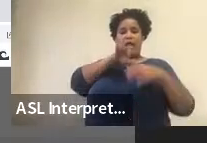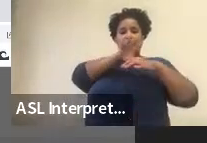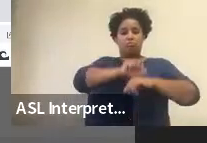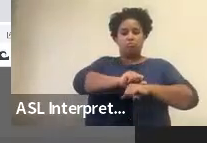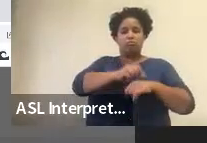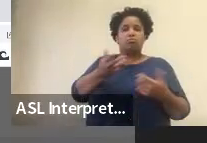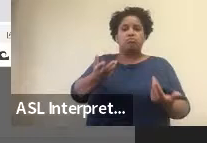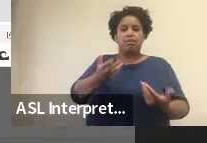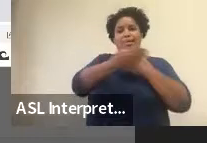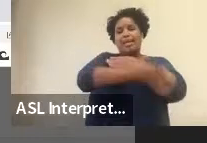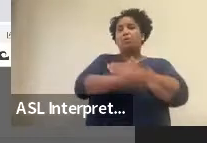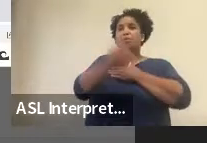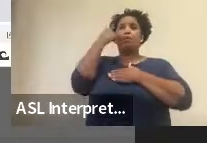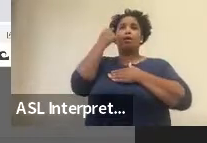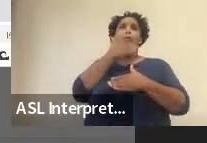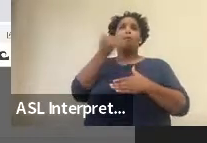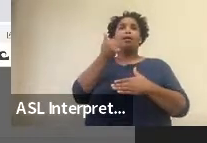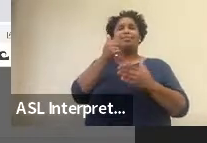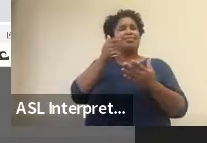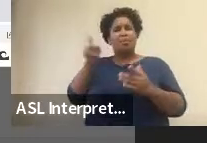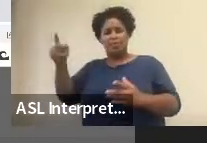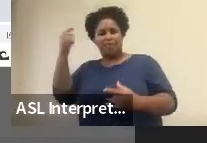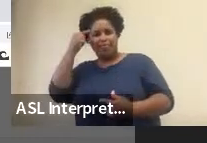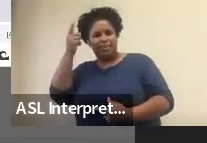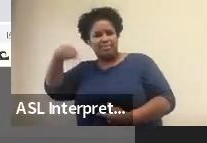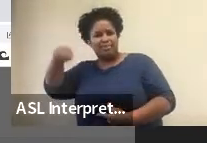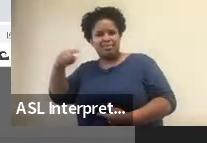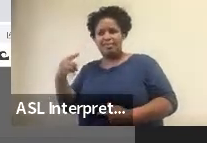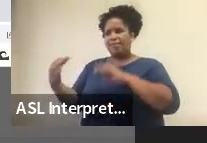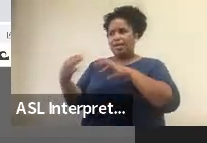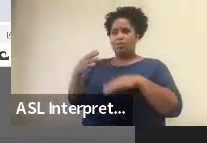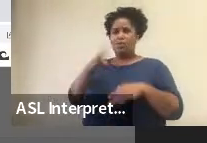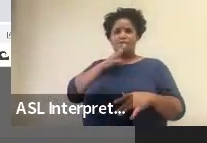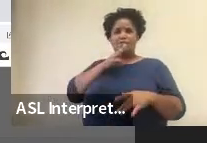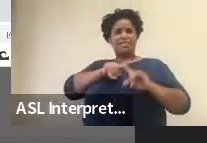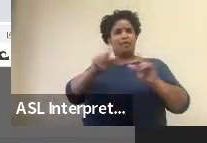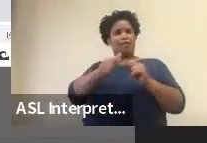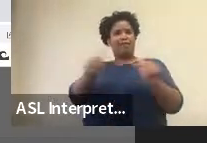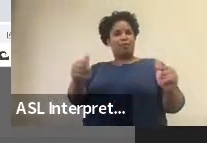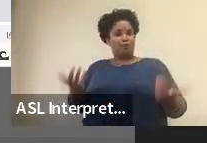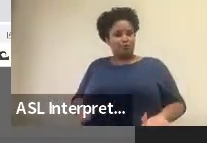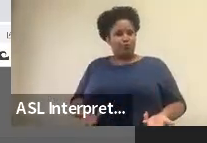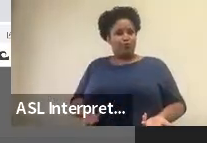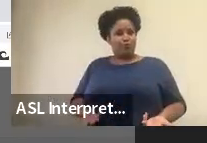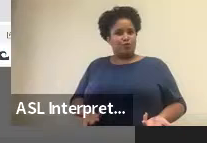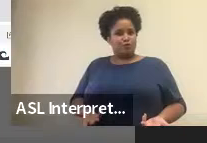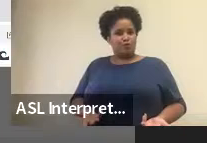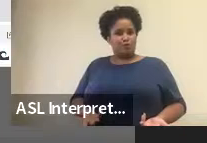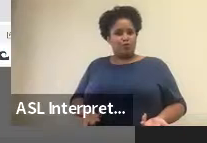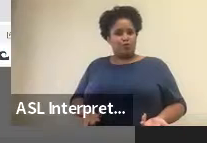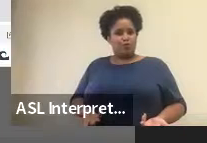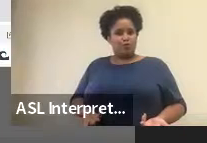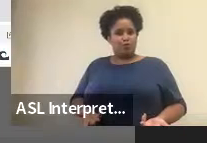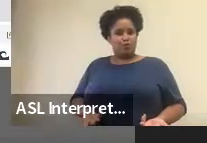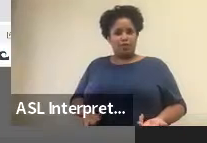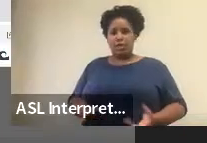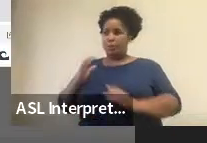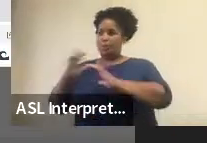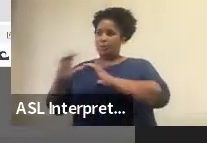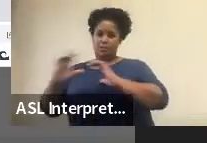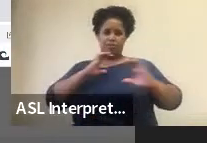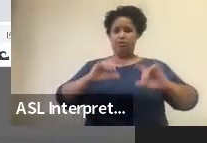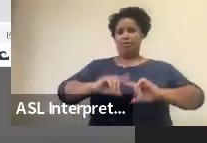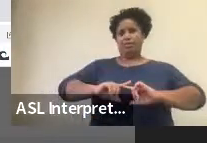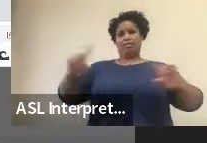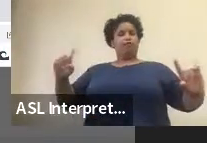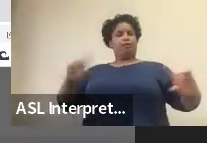the county thinks would be the best, because we talk different languages. And that's something that I don't think a